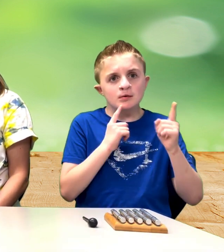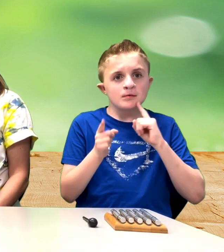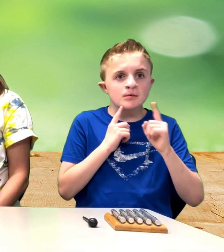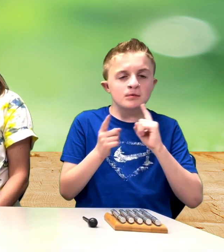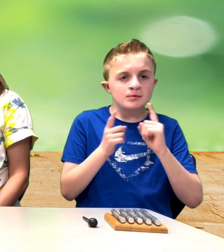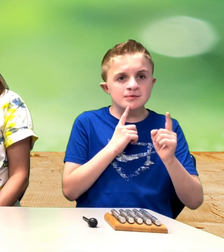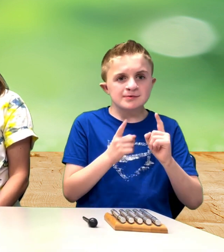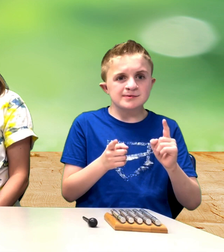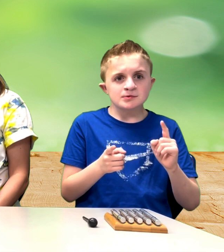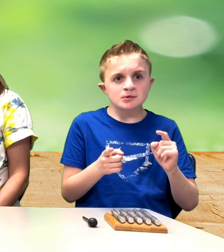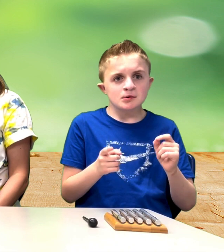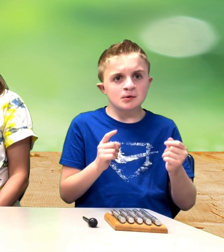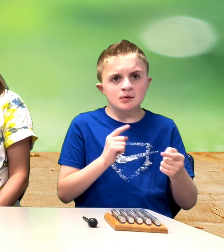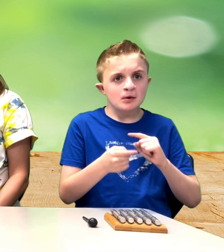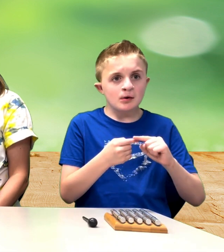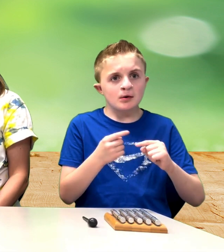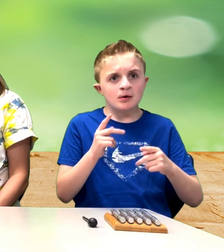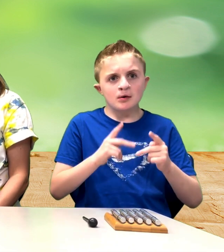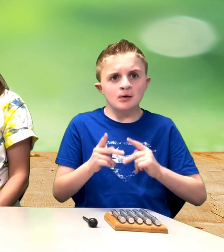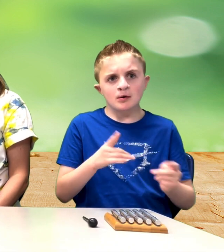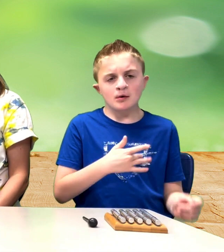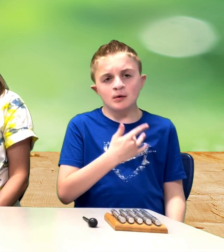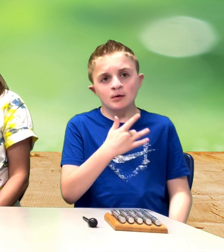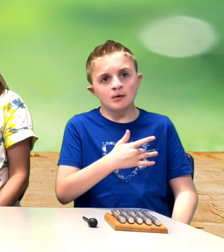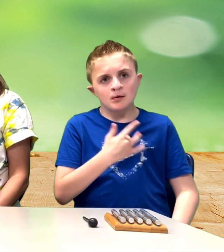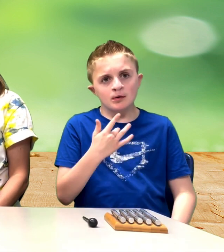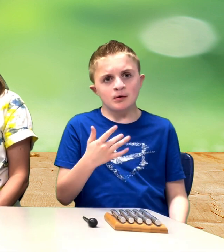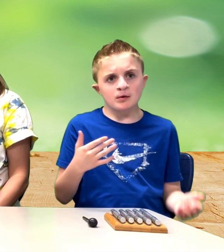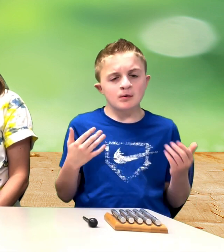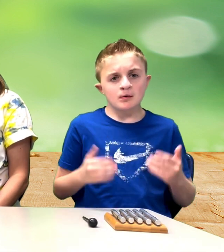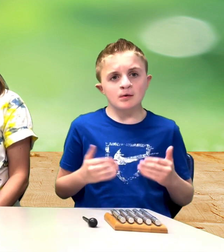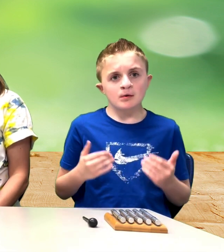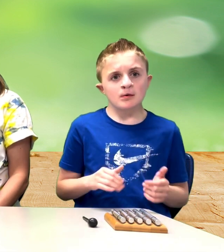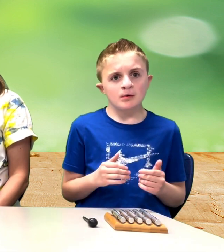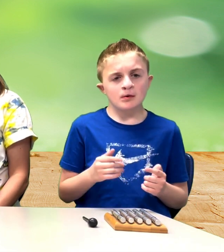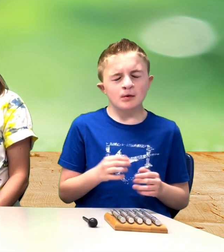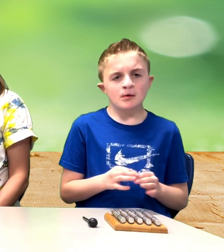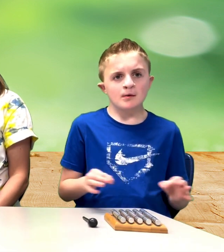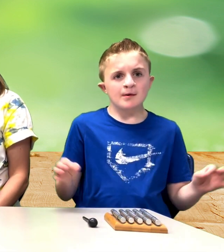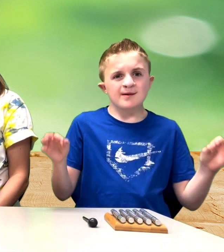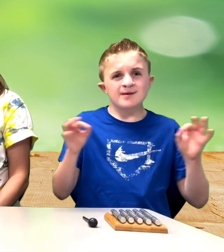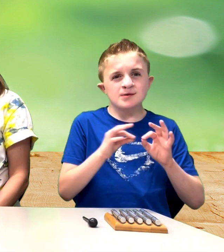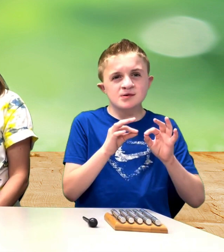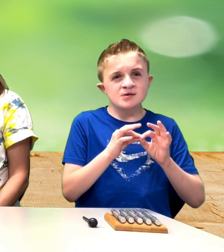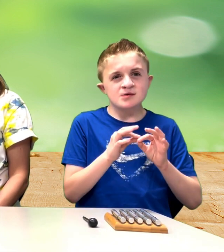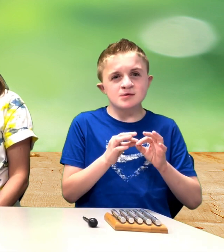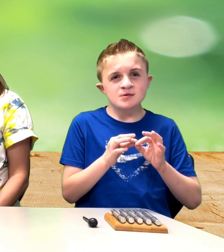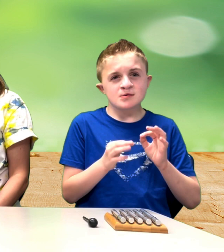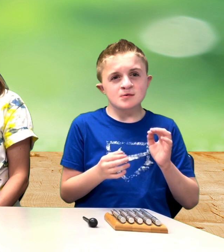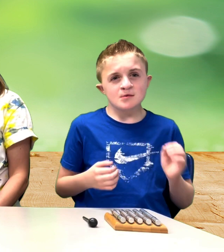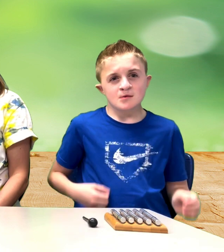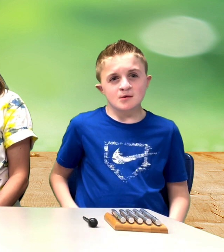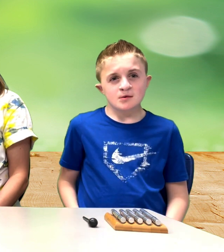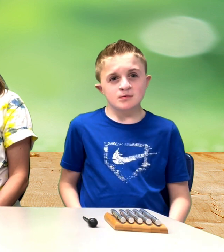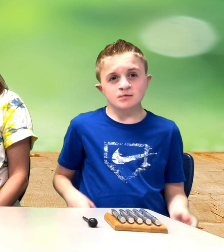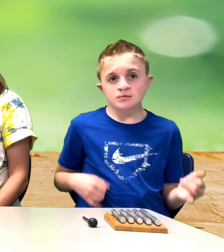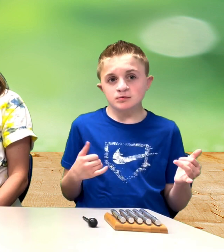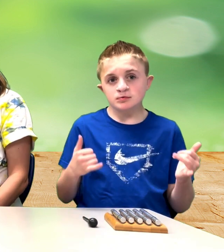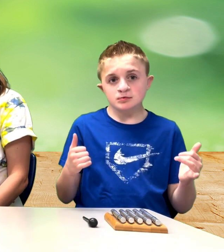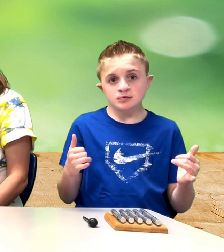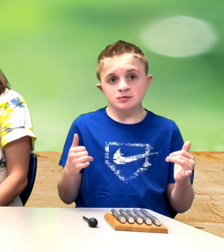heard. Words matter. And now, let's learn a little